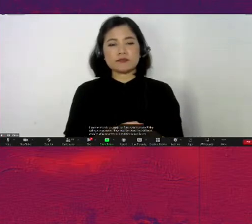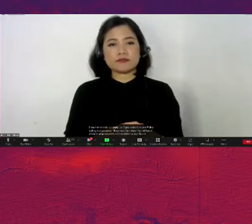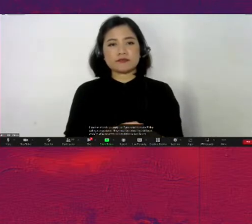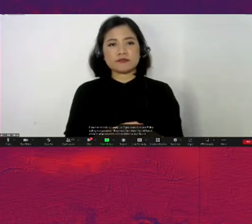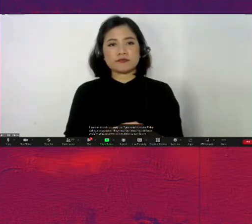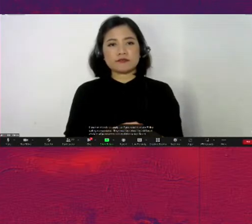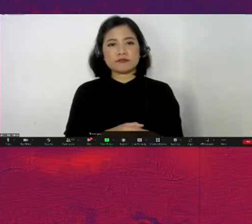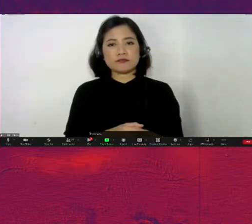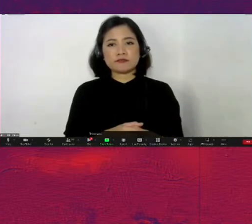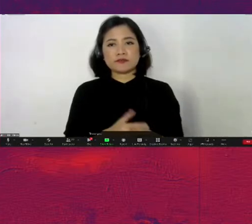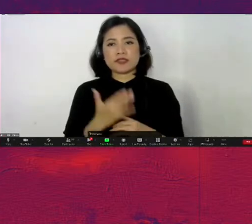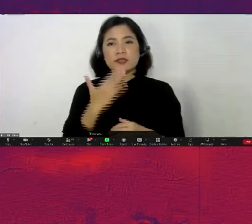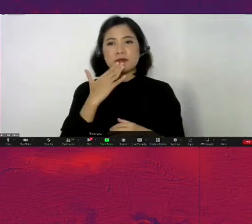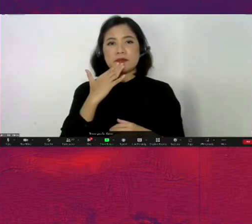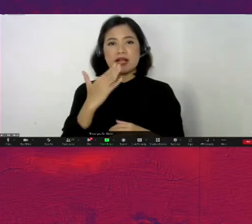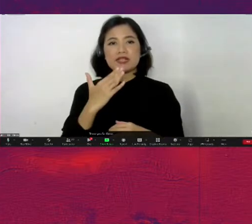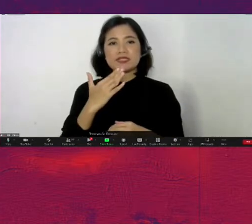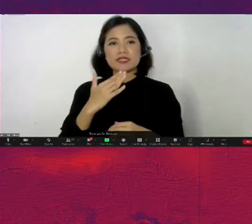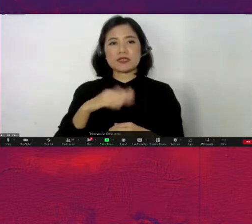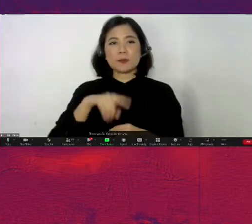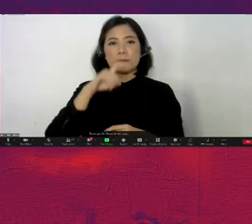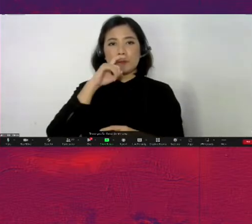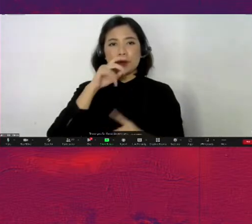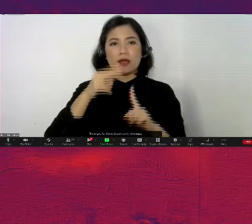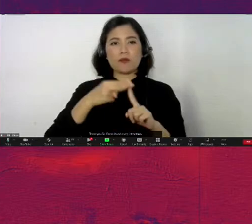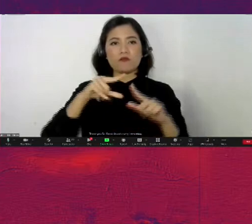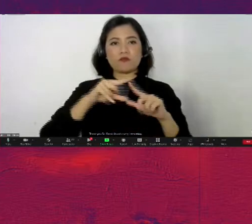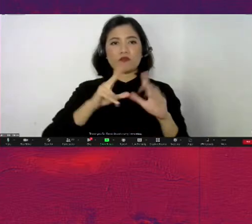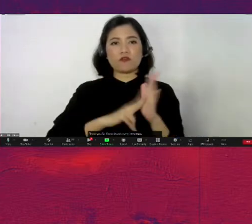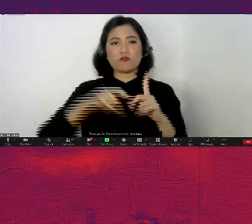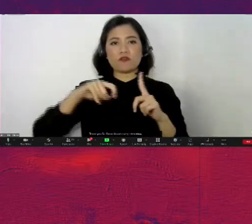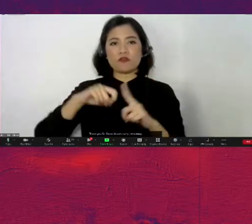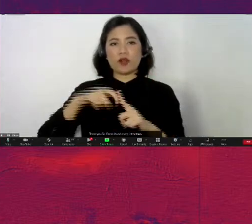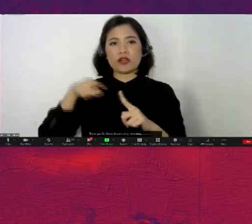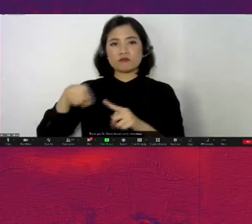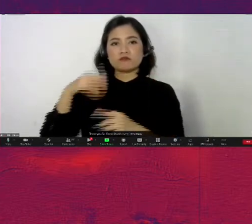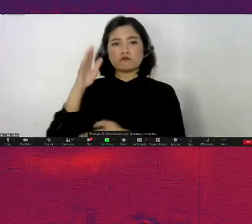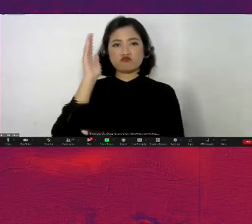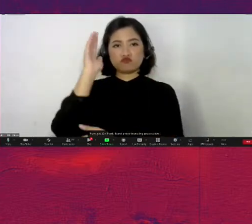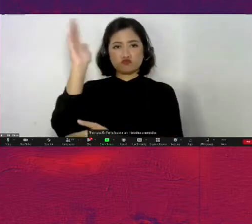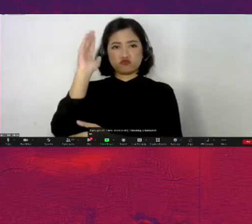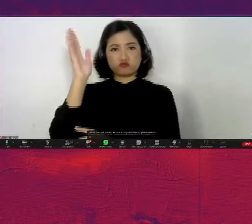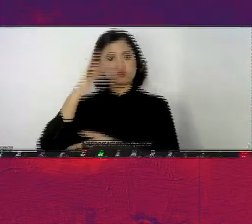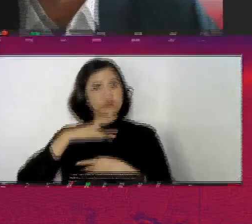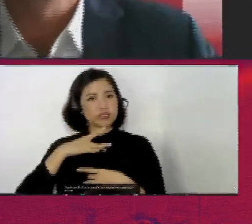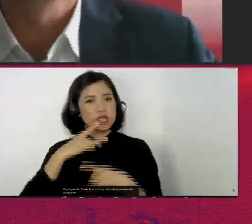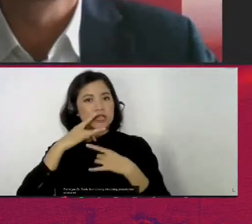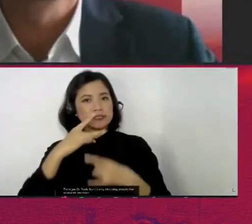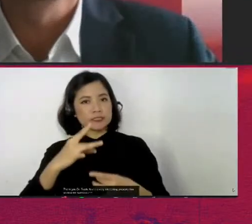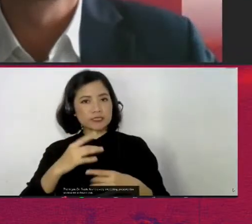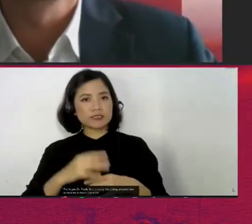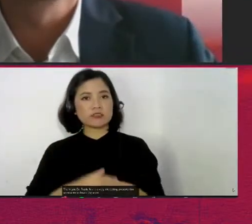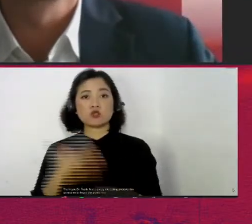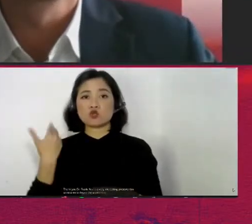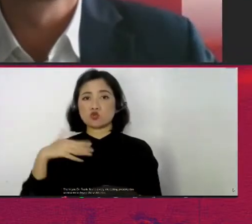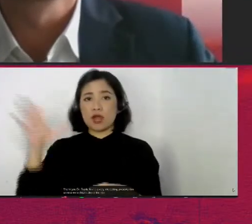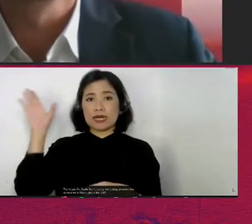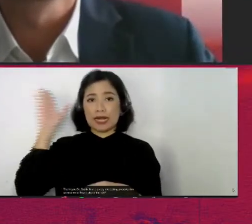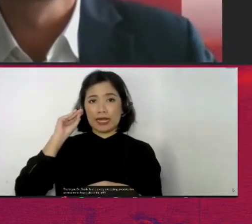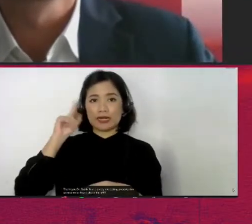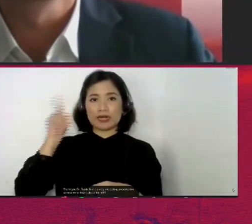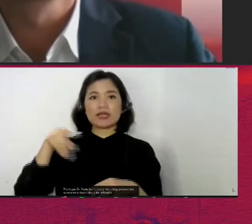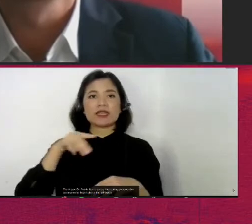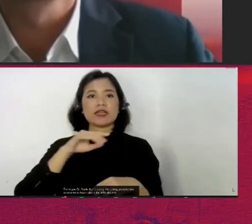Thank you, Dr. Frank, for the very interesting presentation. So now we've heard about the EMPI, which